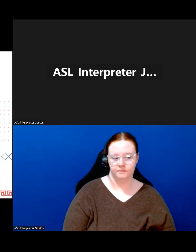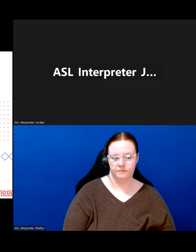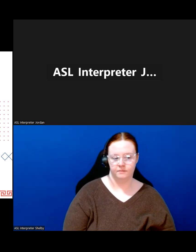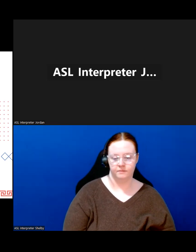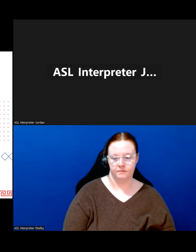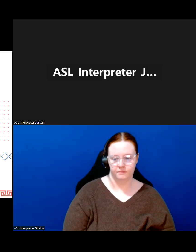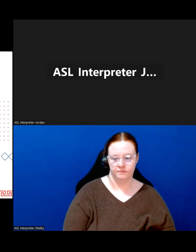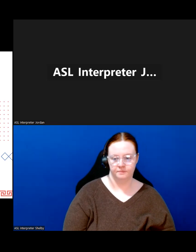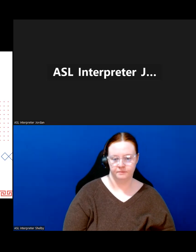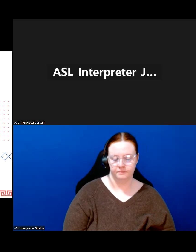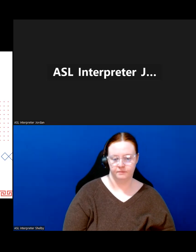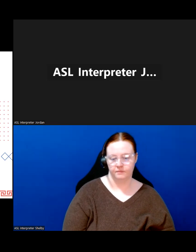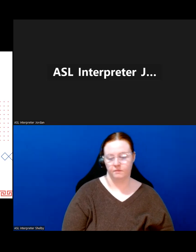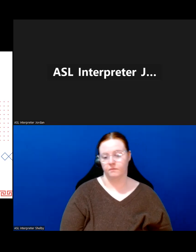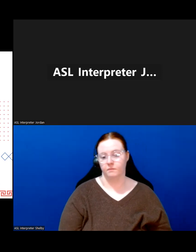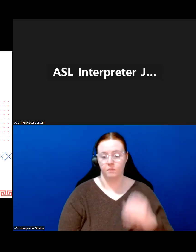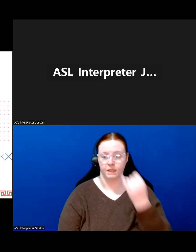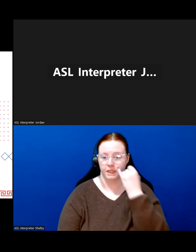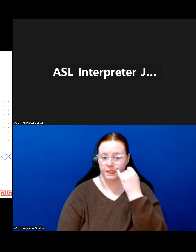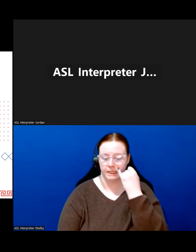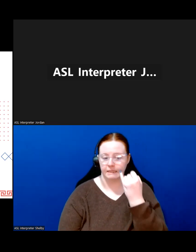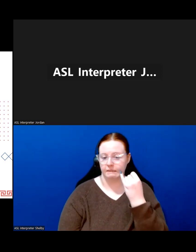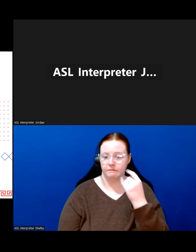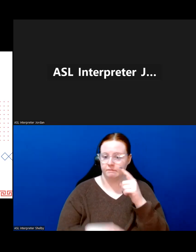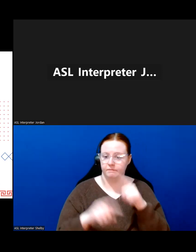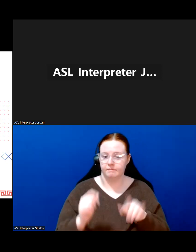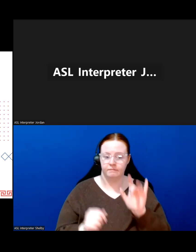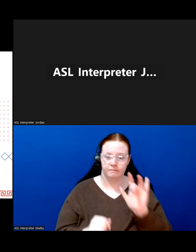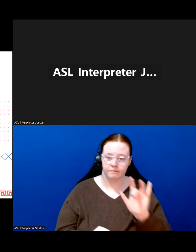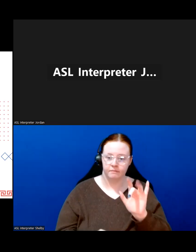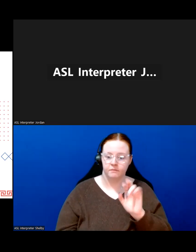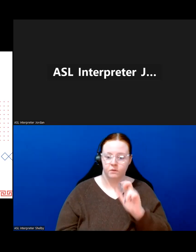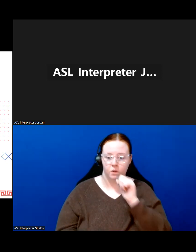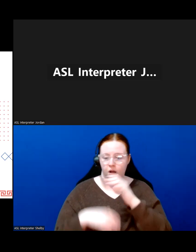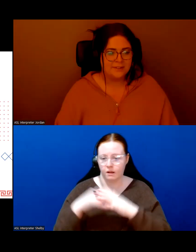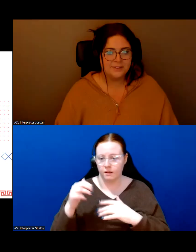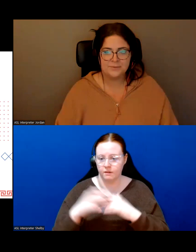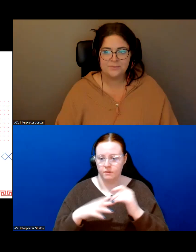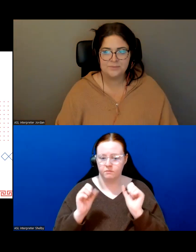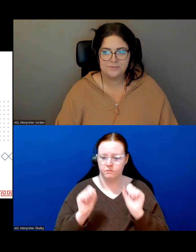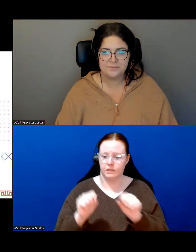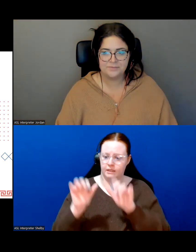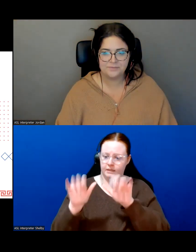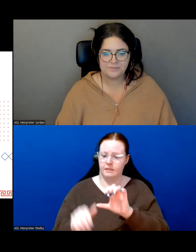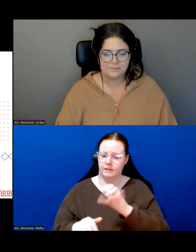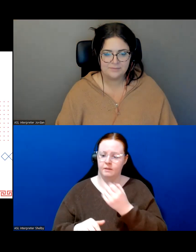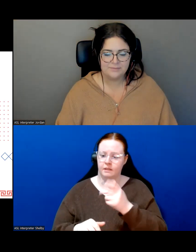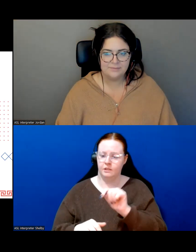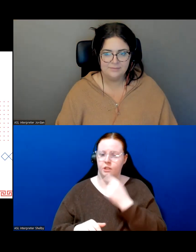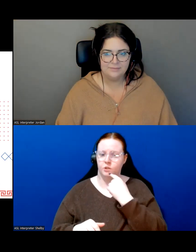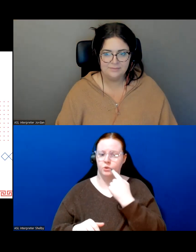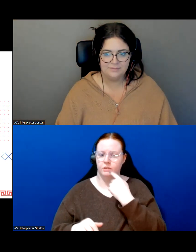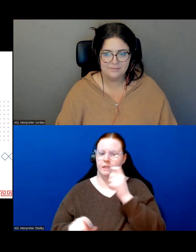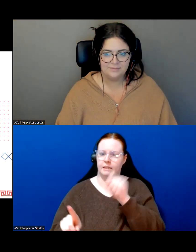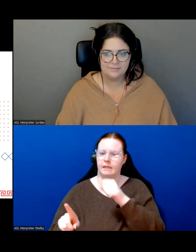If you're not comfortable clicking on the link and actually just saying yes or no, you could certainly place it in the chat as well. Just putting that out there